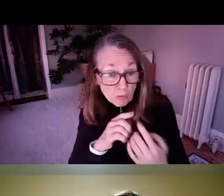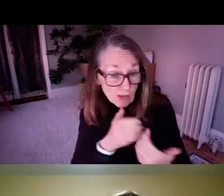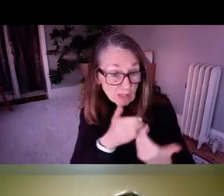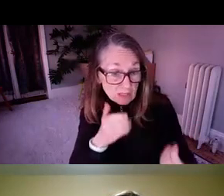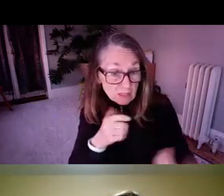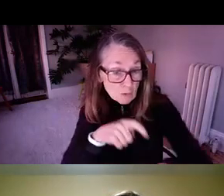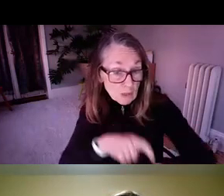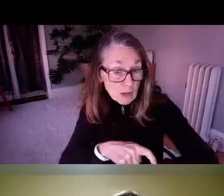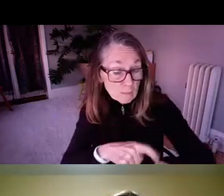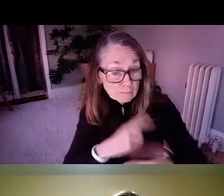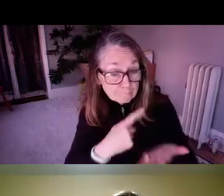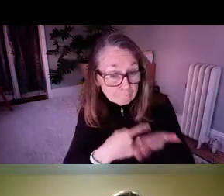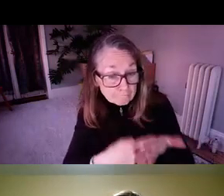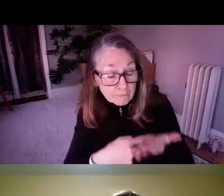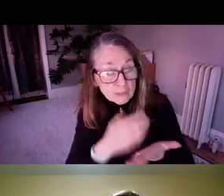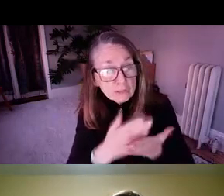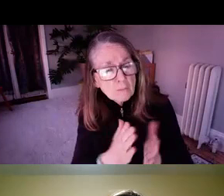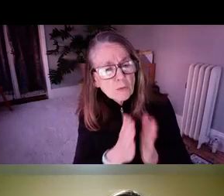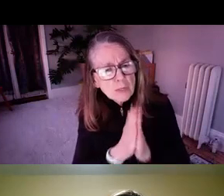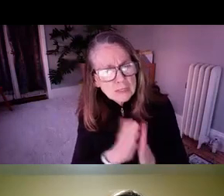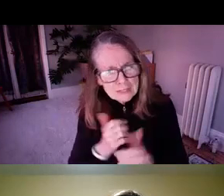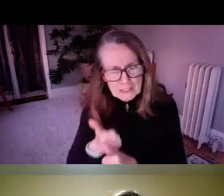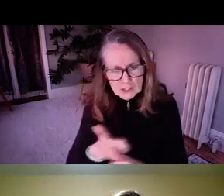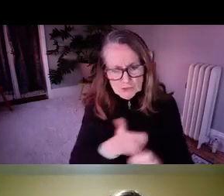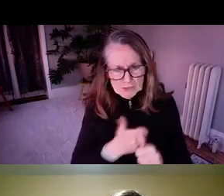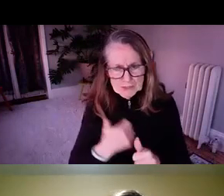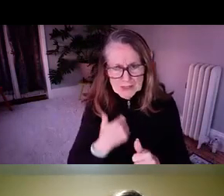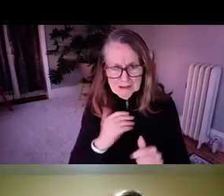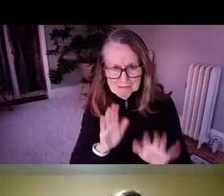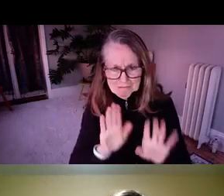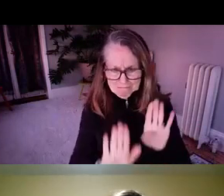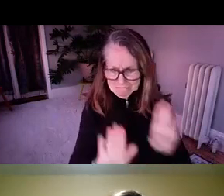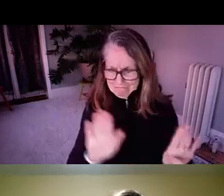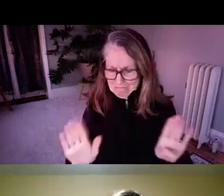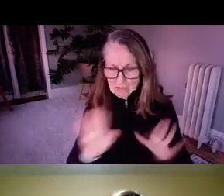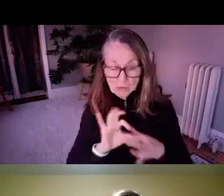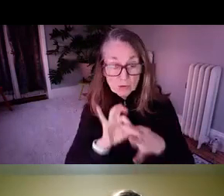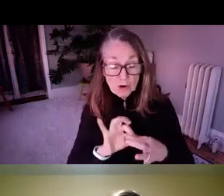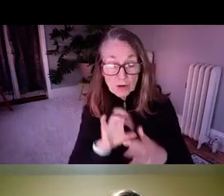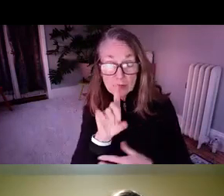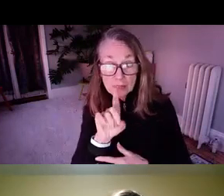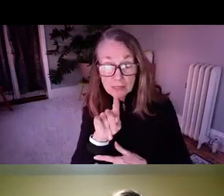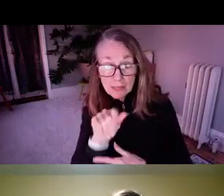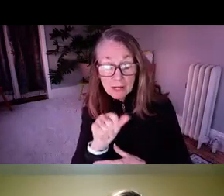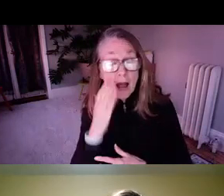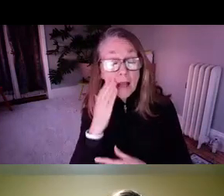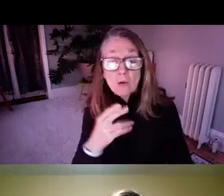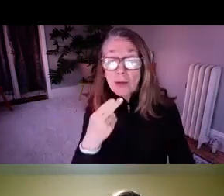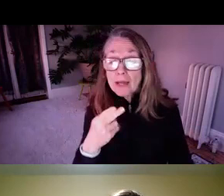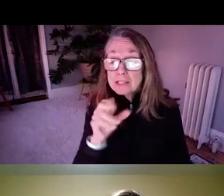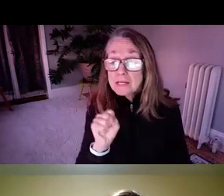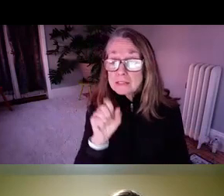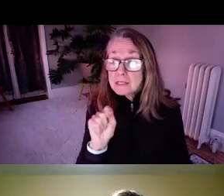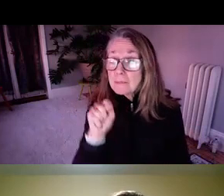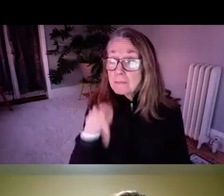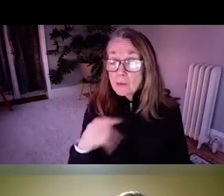about some of the requests that each of us have in regards to data. I know for HSTP, we have